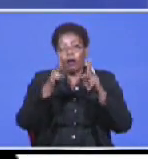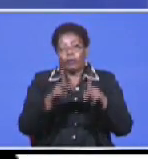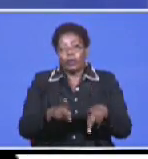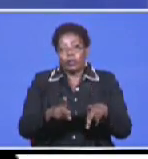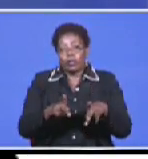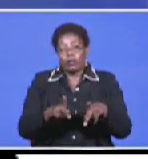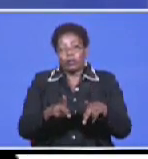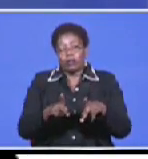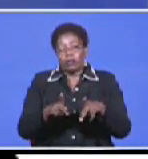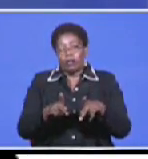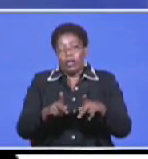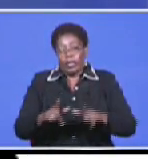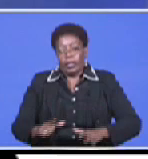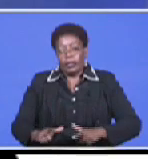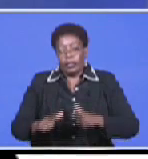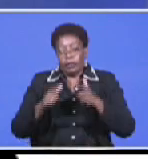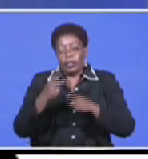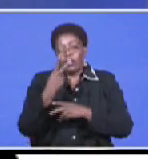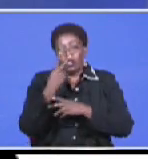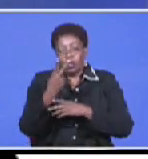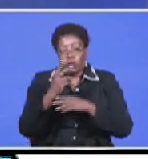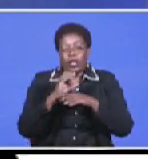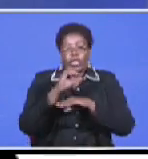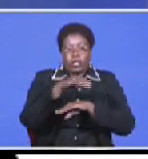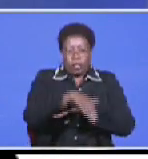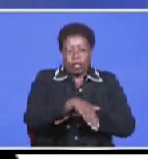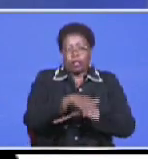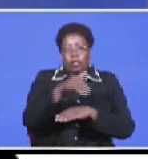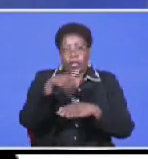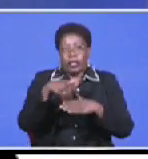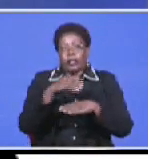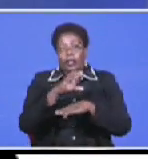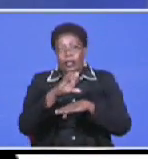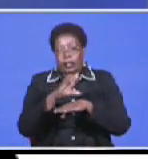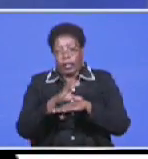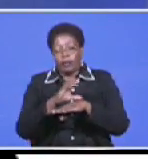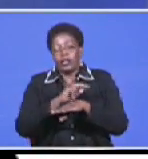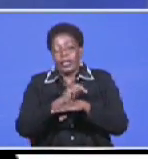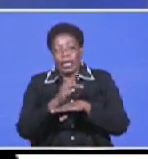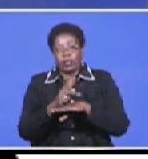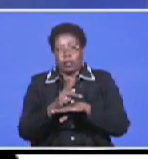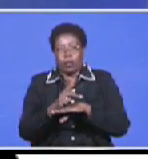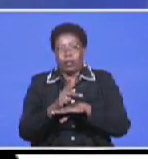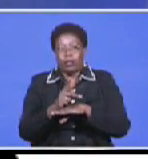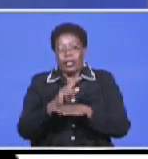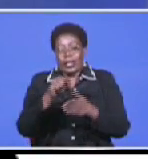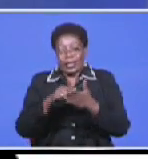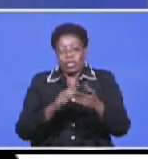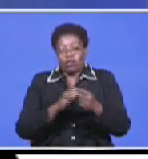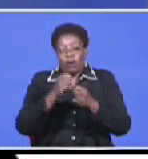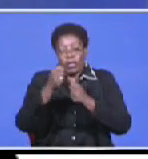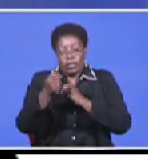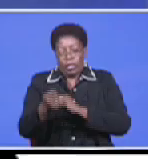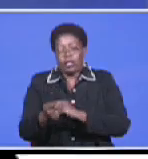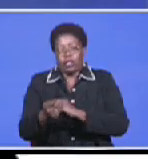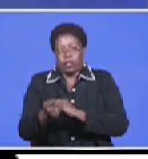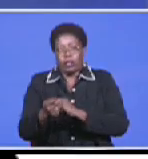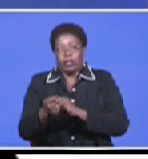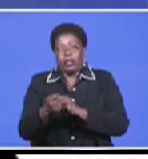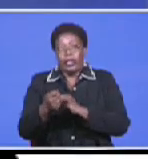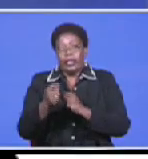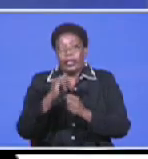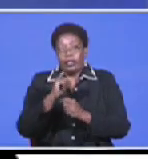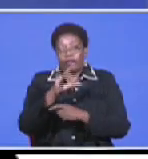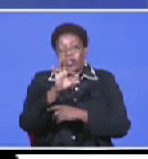persons residing in the two remaining shelters in the capital. The agreement for the transitional accommodation is for